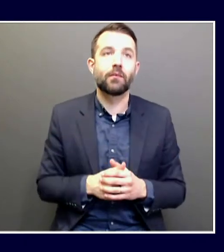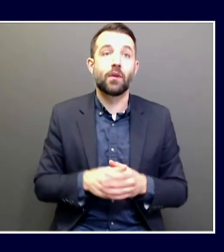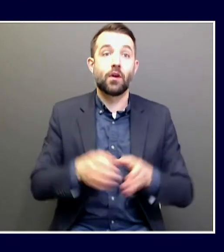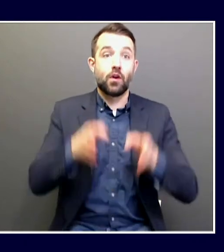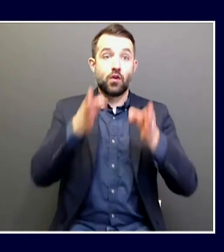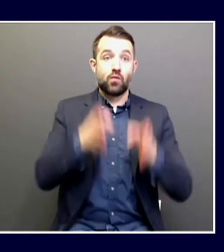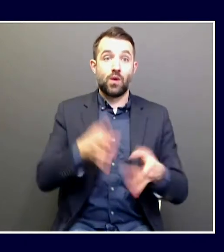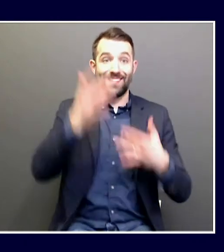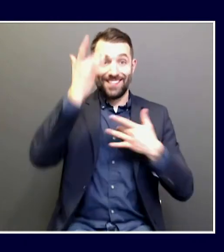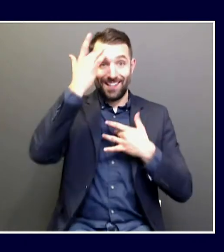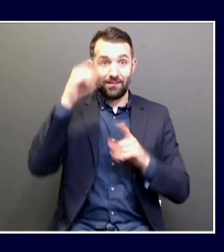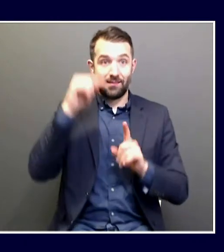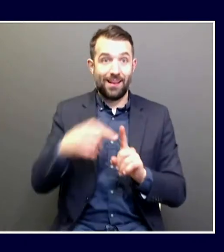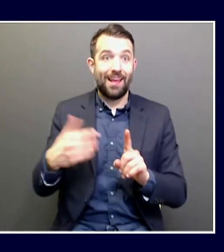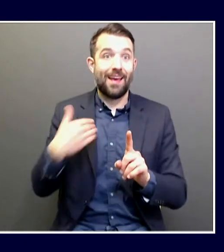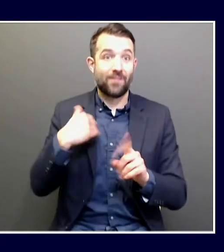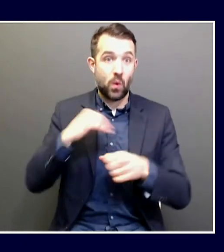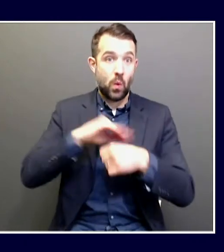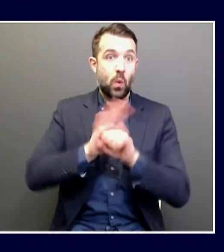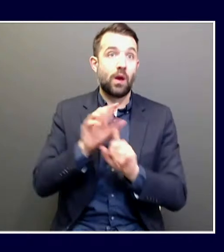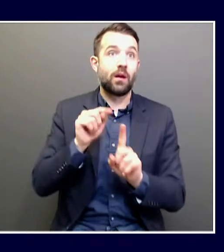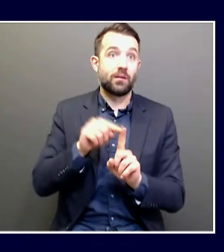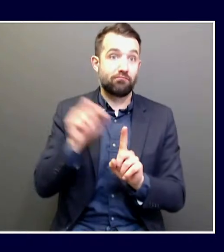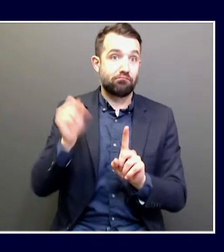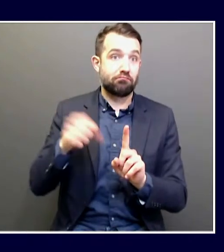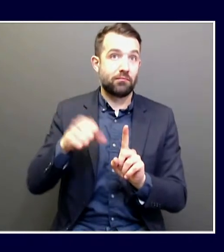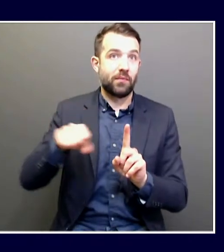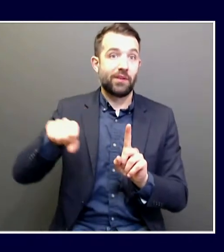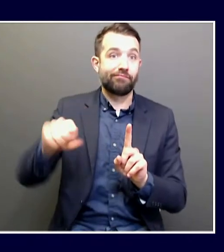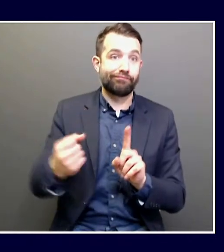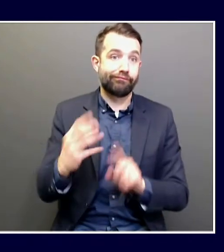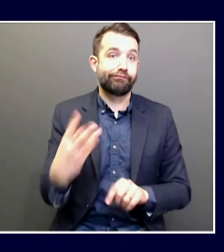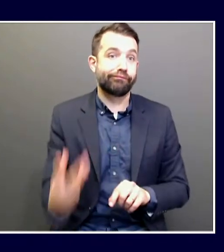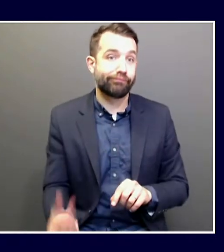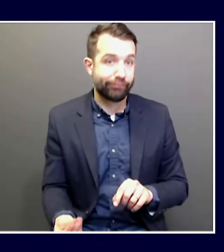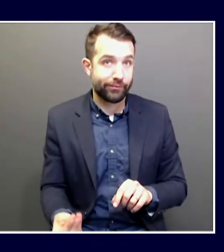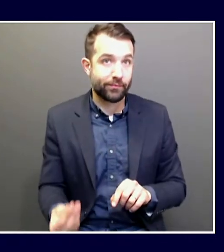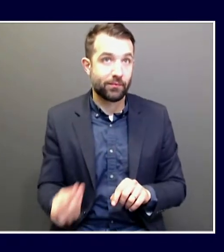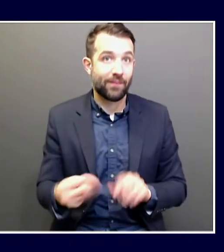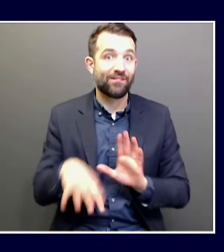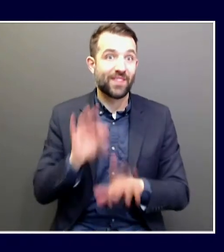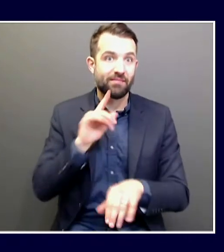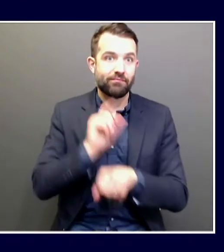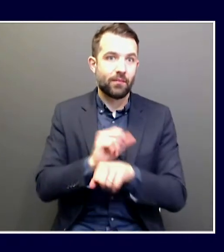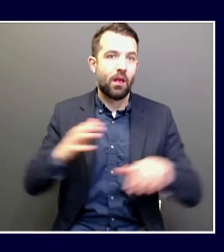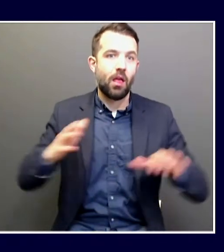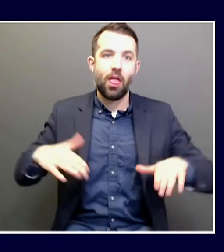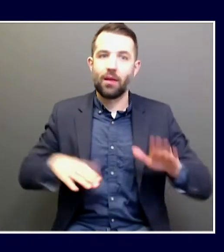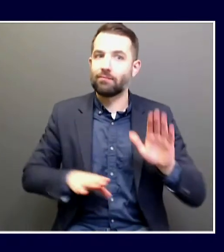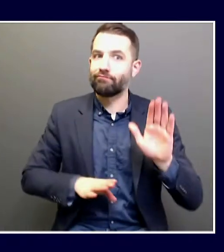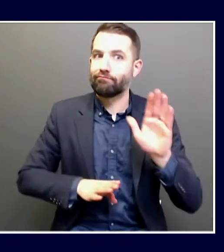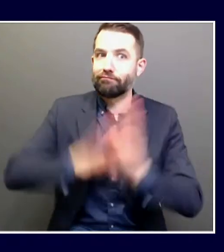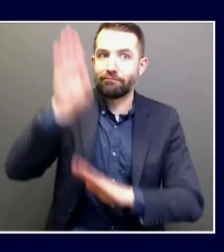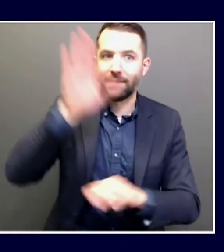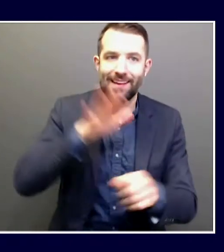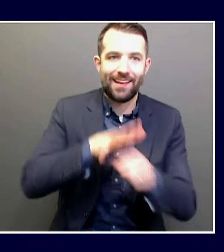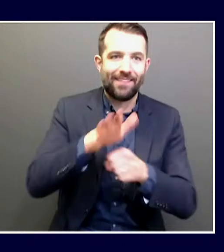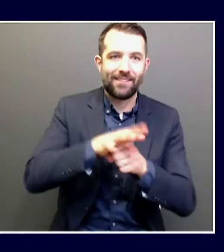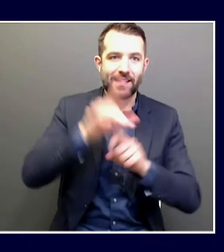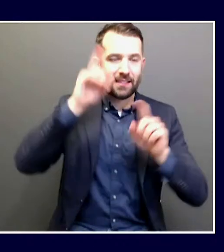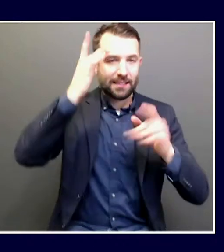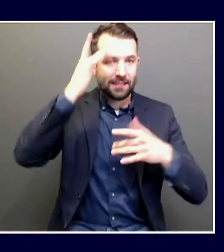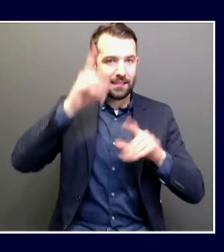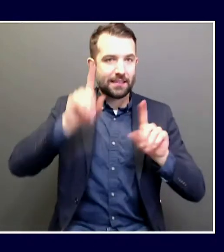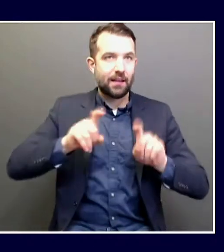We have seen them be a leading indicator, and they can be a leading indicator, giving public health and healthcare folks